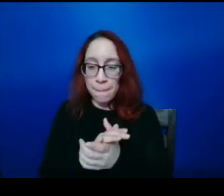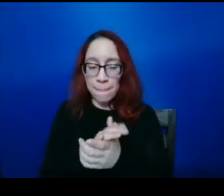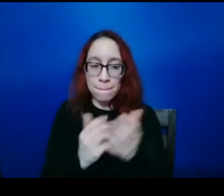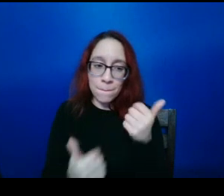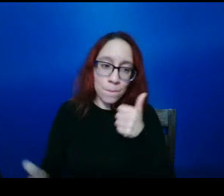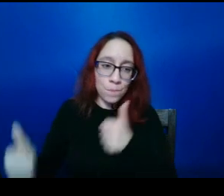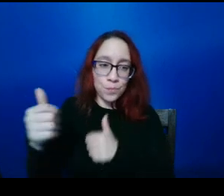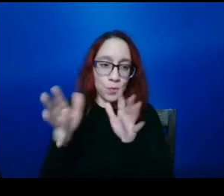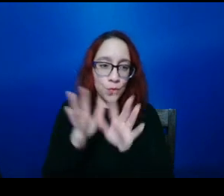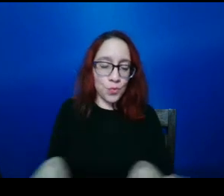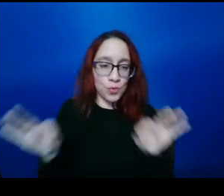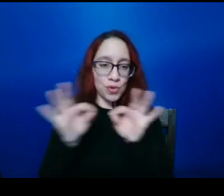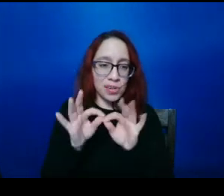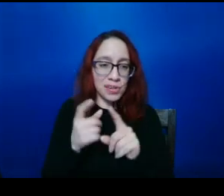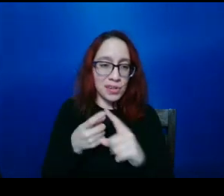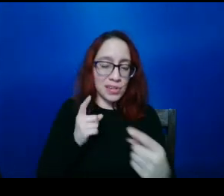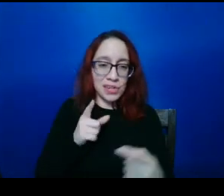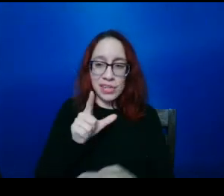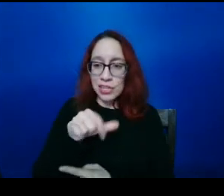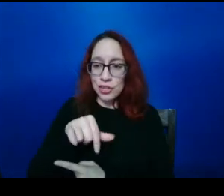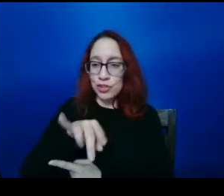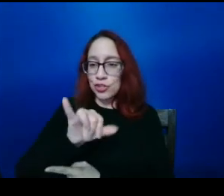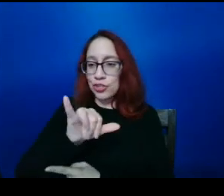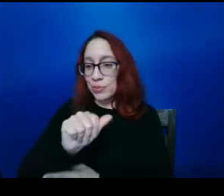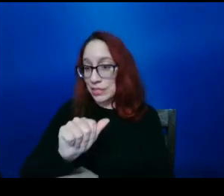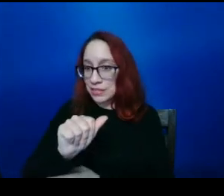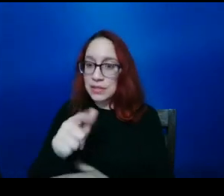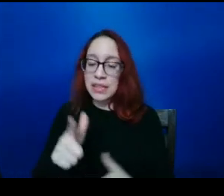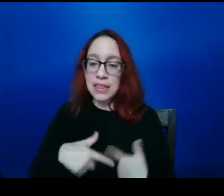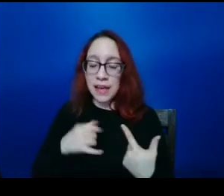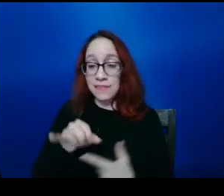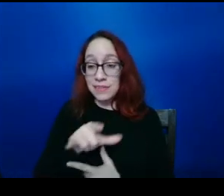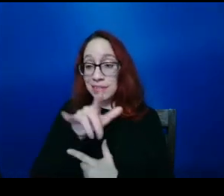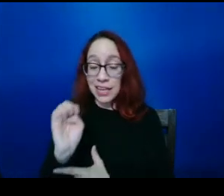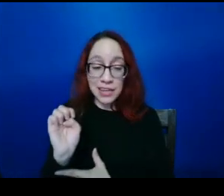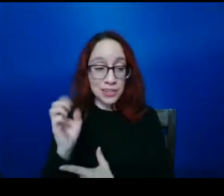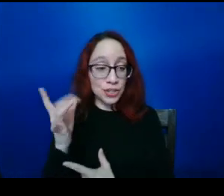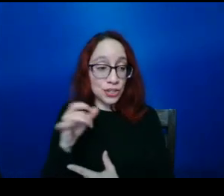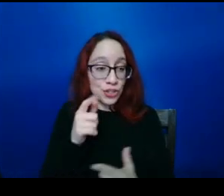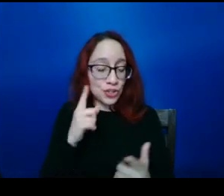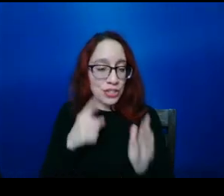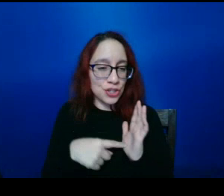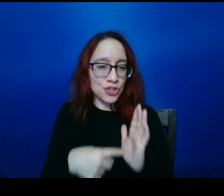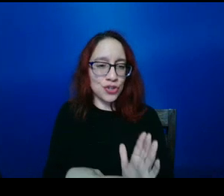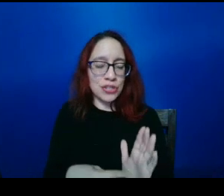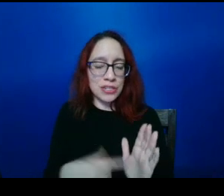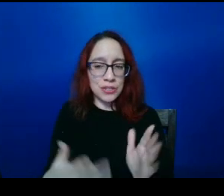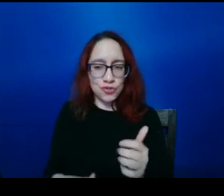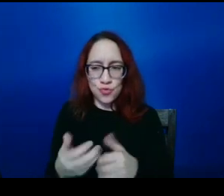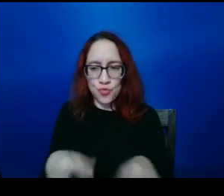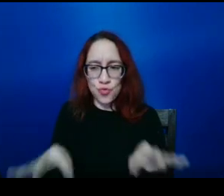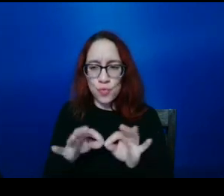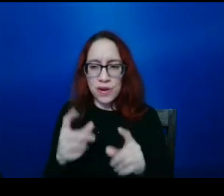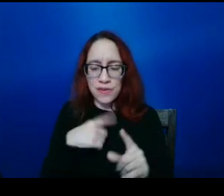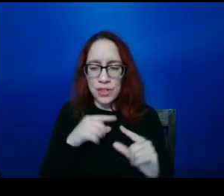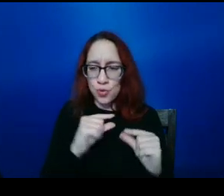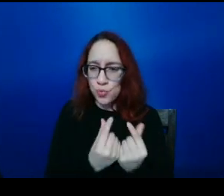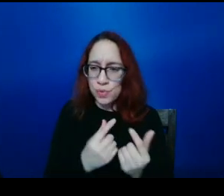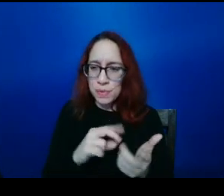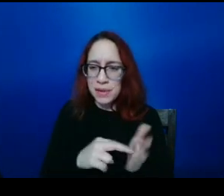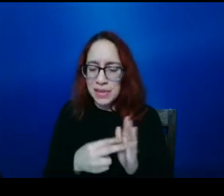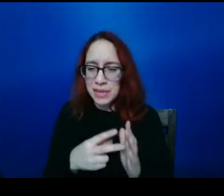supreme importance counter to the LGBTQ lifestyle, and therefore it shows extreme importance to that group which makes